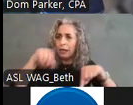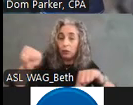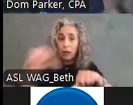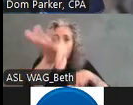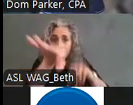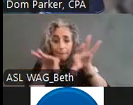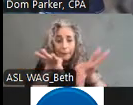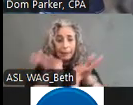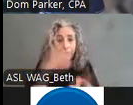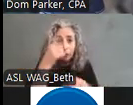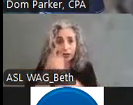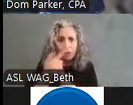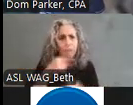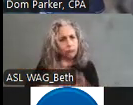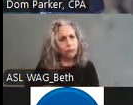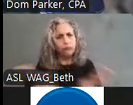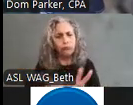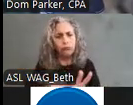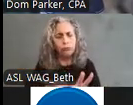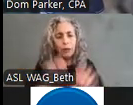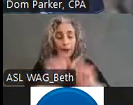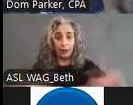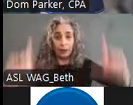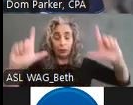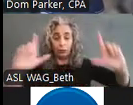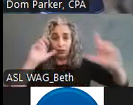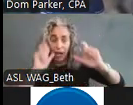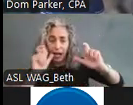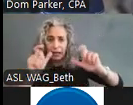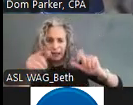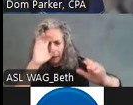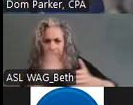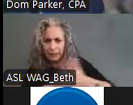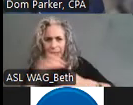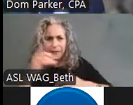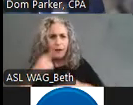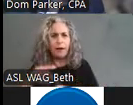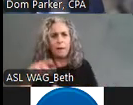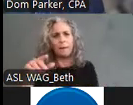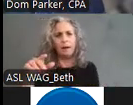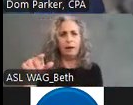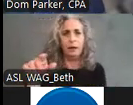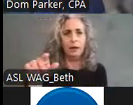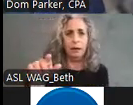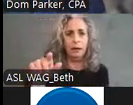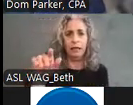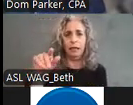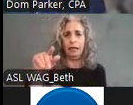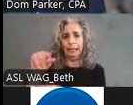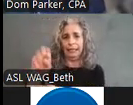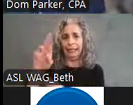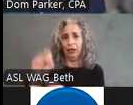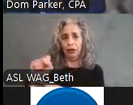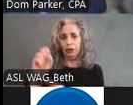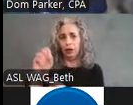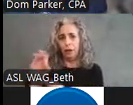important. This is a screenshot, I believe, from Gears of War, I believe. And there's a